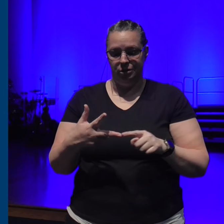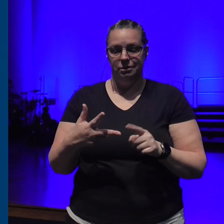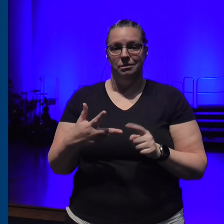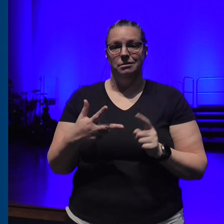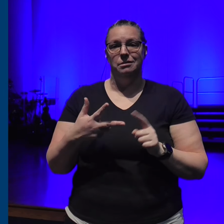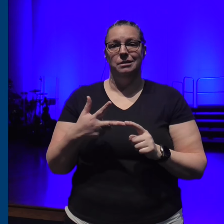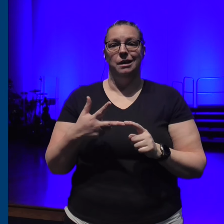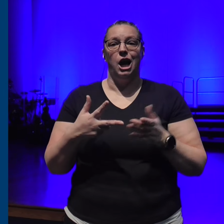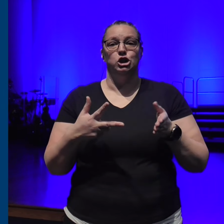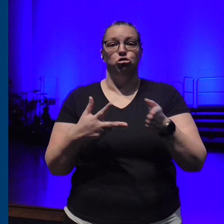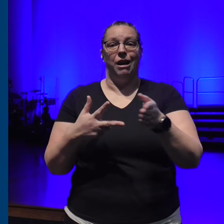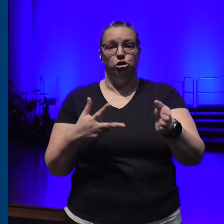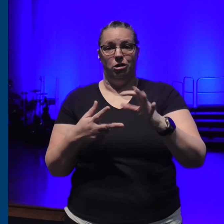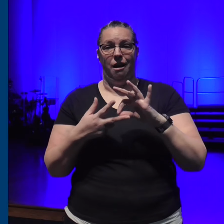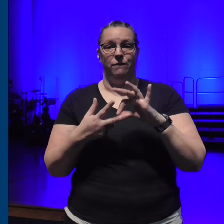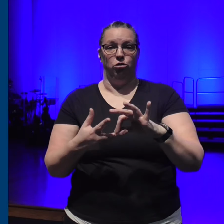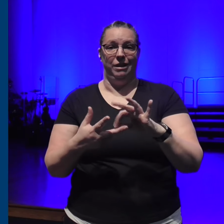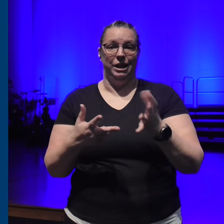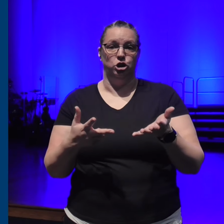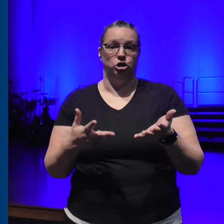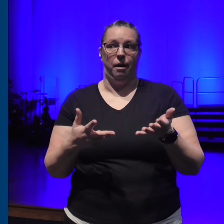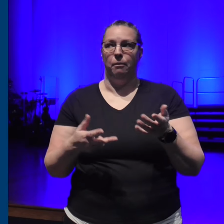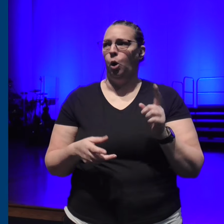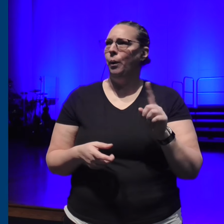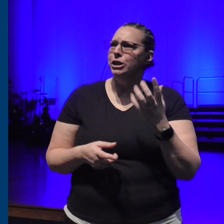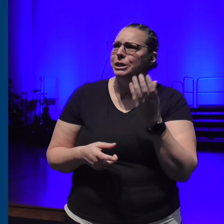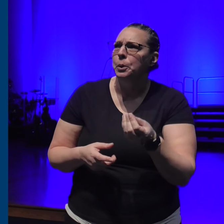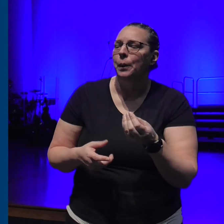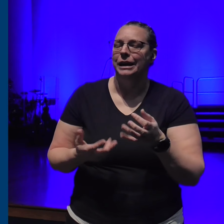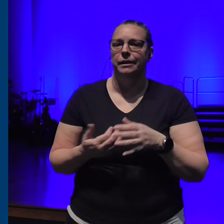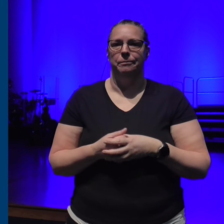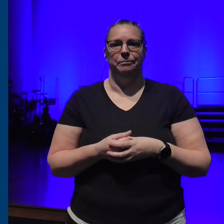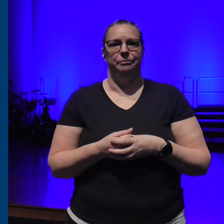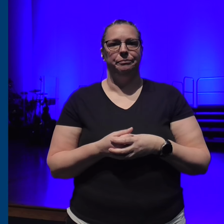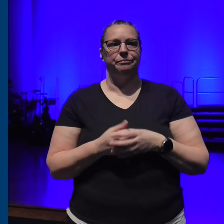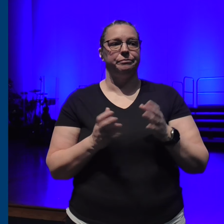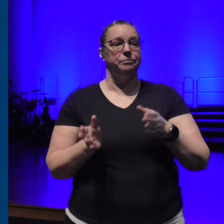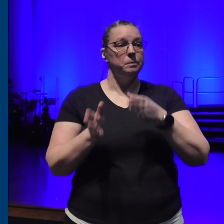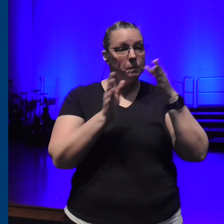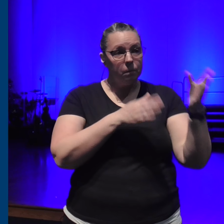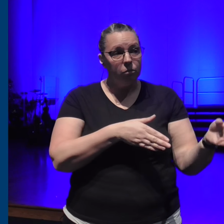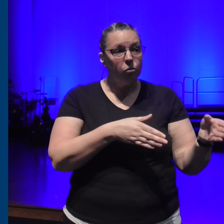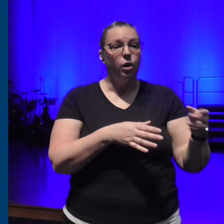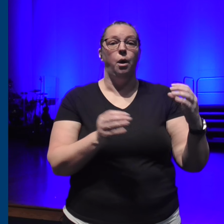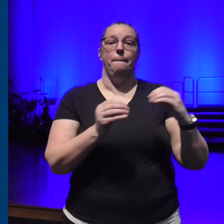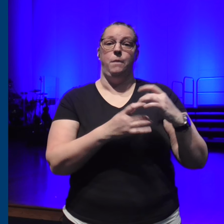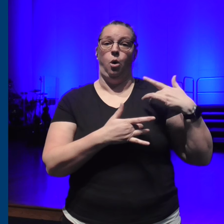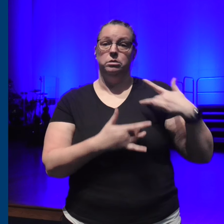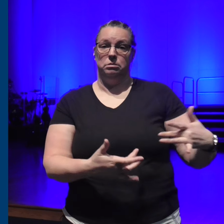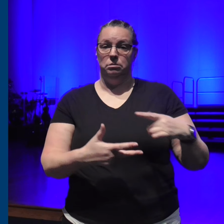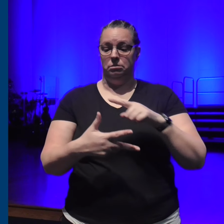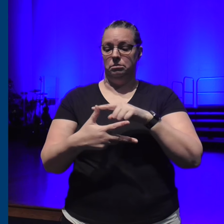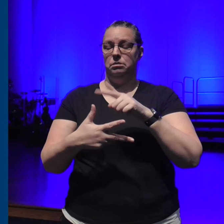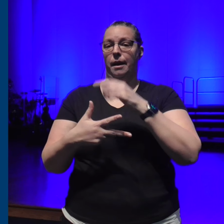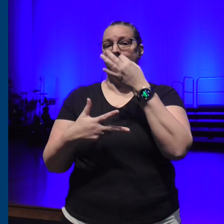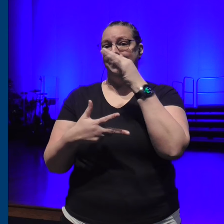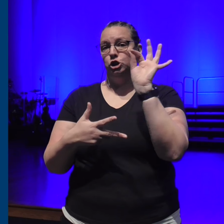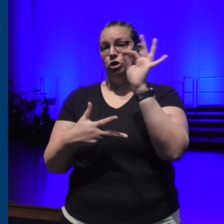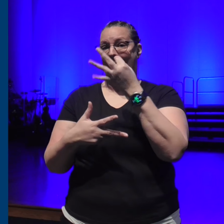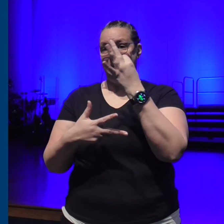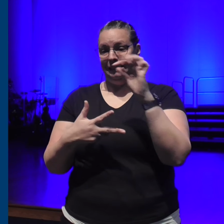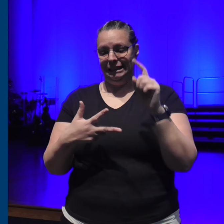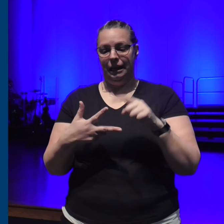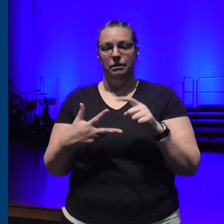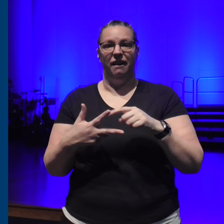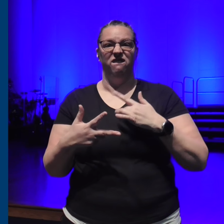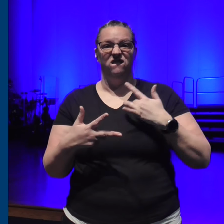3, direction of relationship. Where's this thing going? Are you more apt to 1, get distracted,